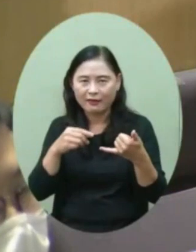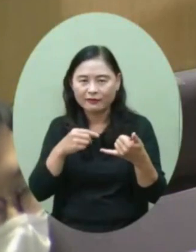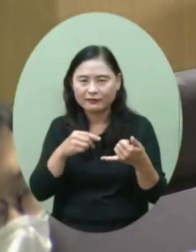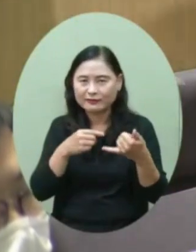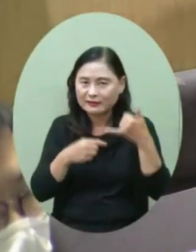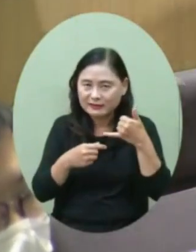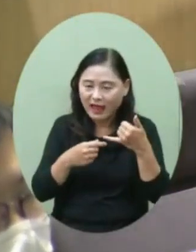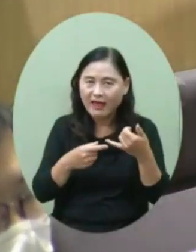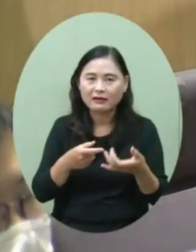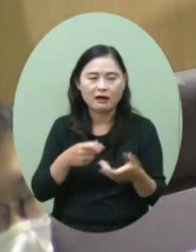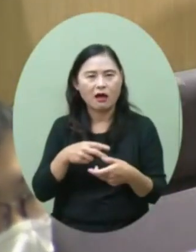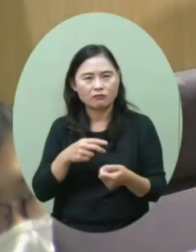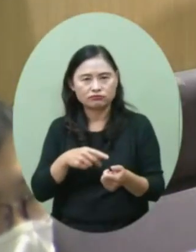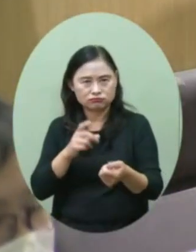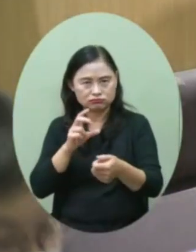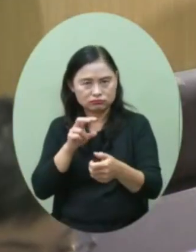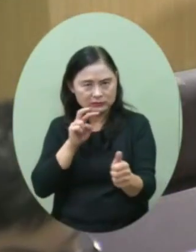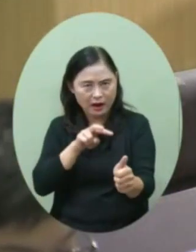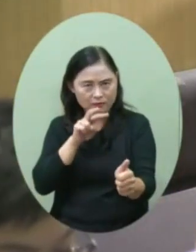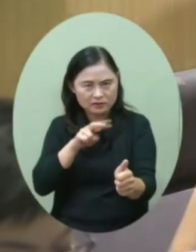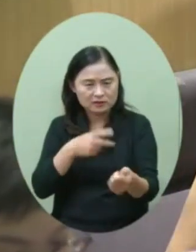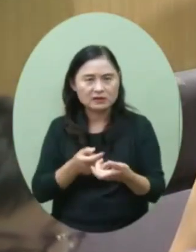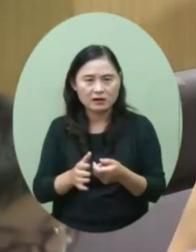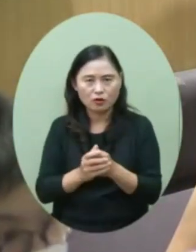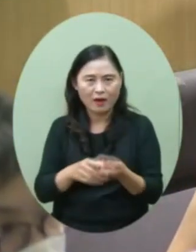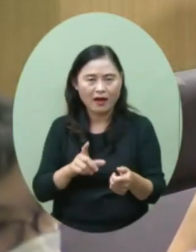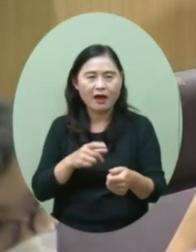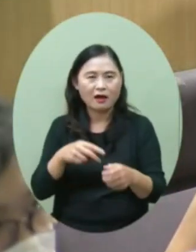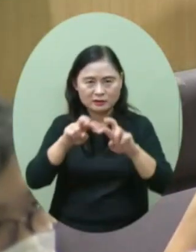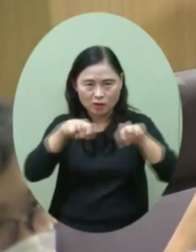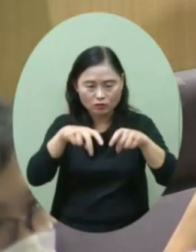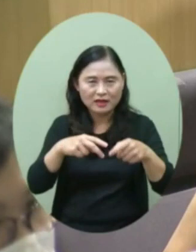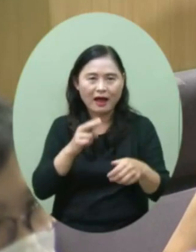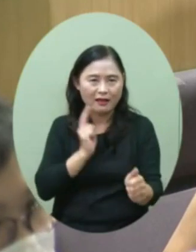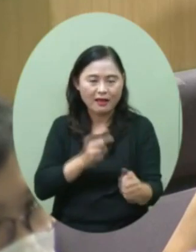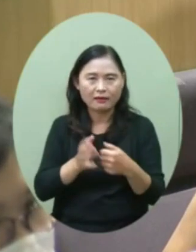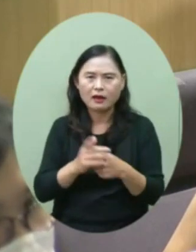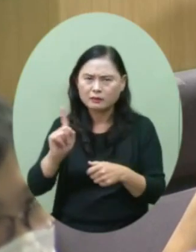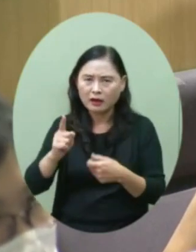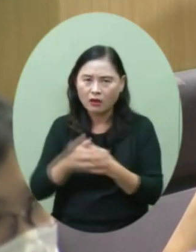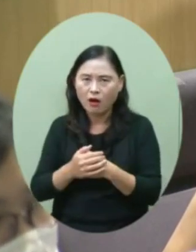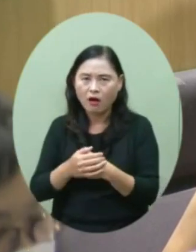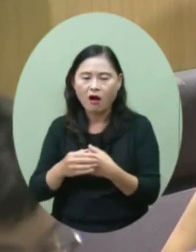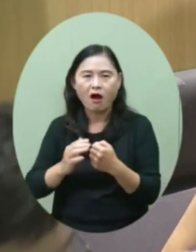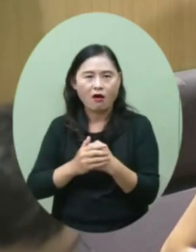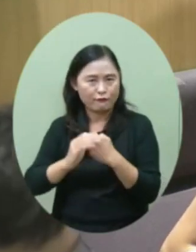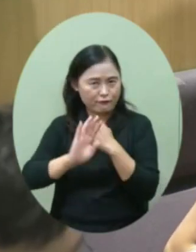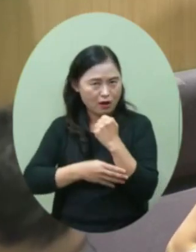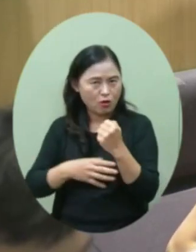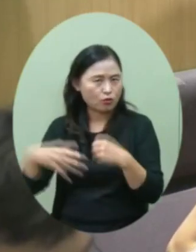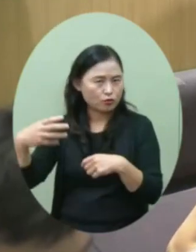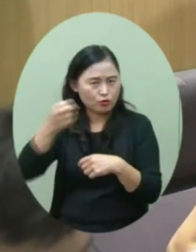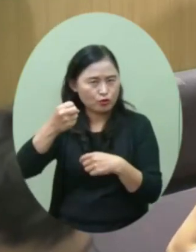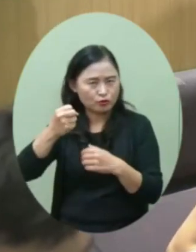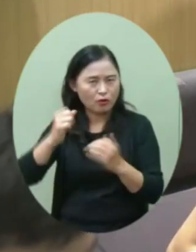overriding judiciary power or infringing human rights? And what will you do if there's conflict of interest? And